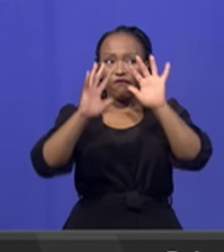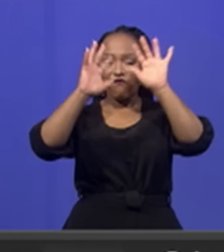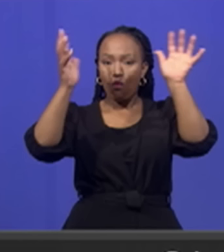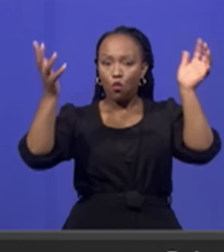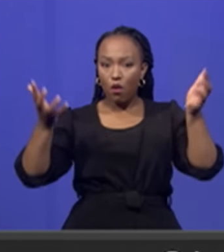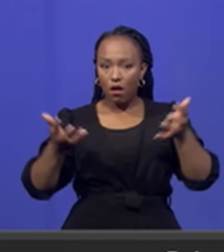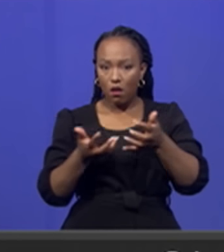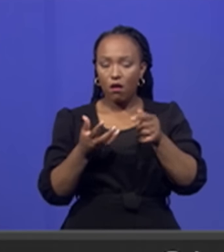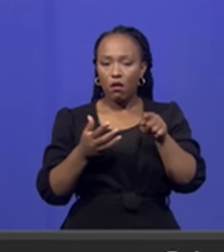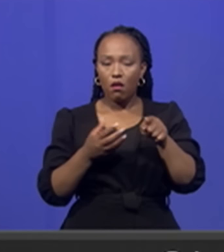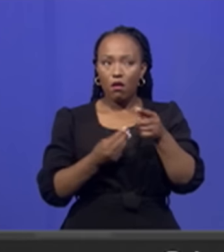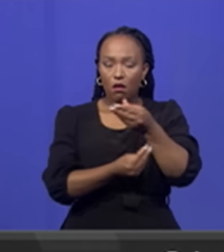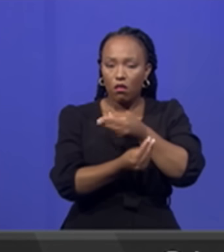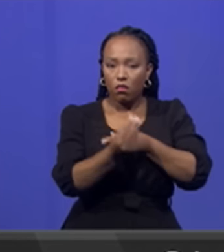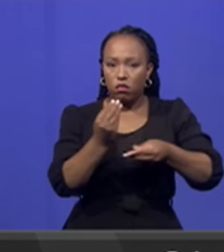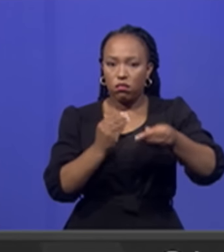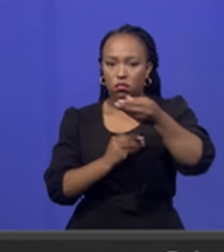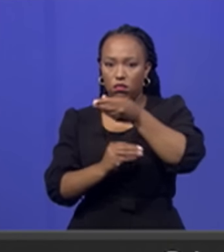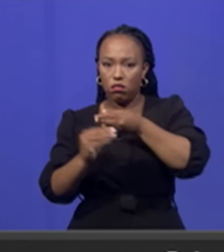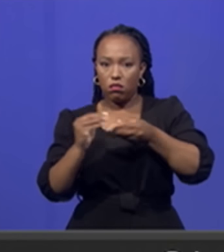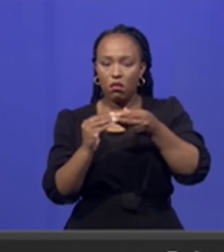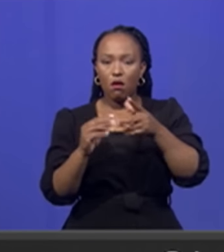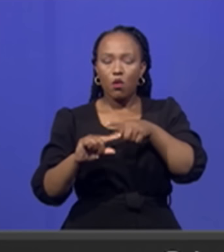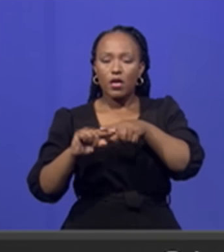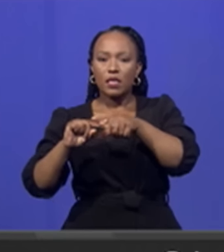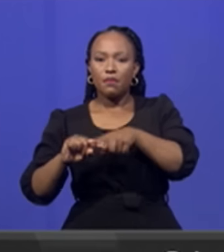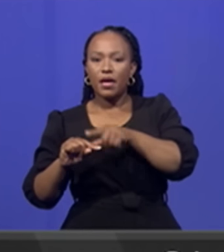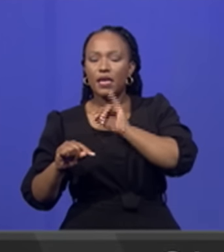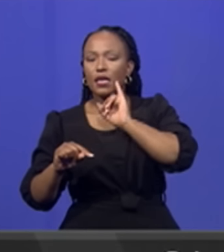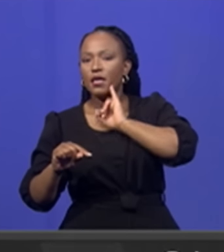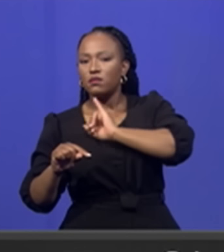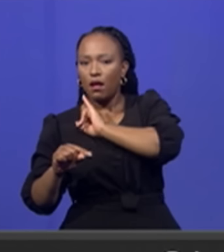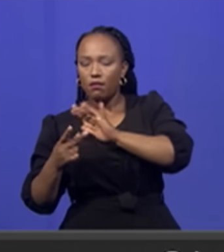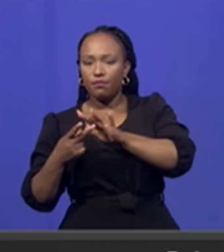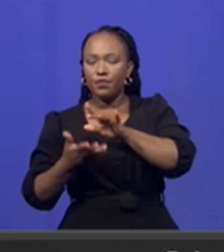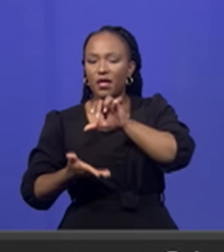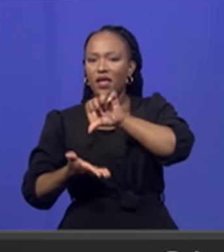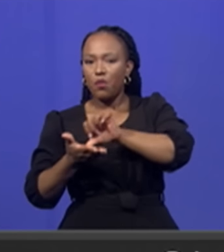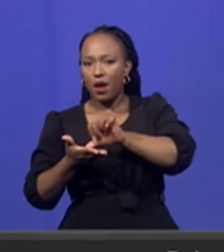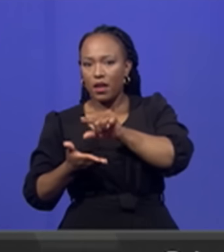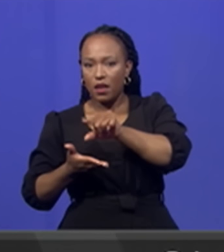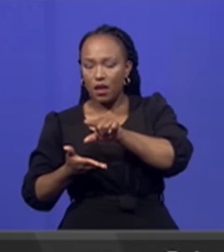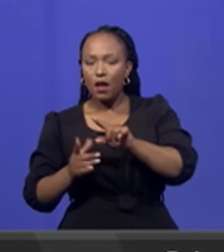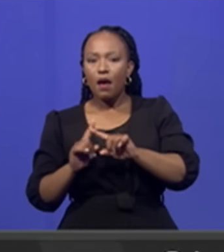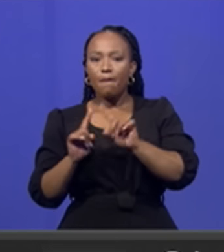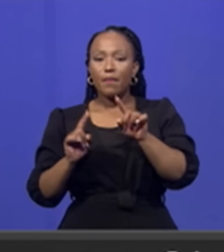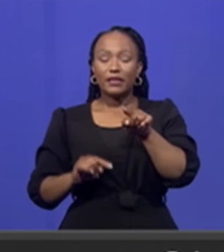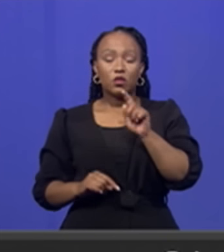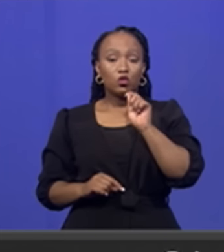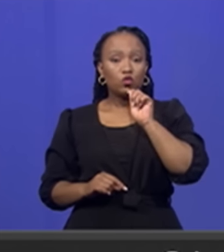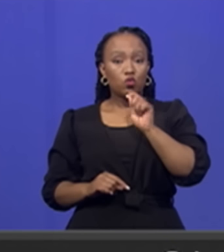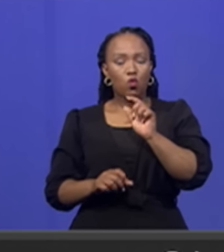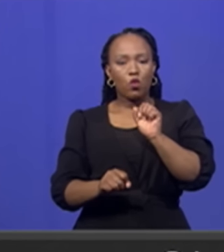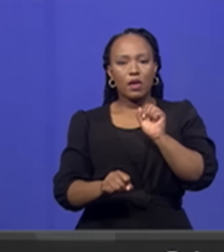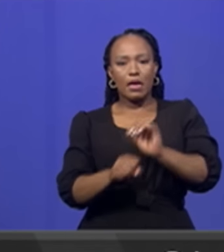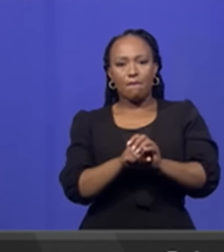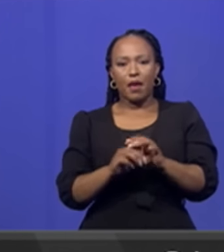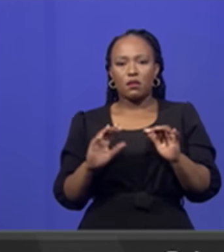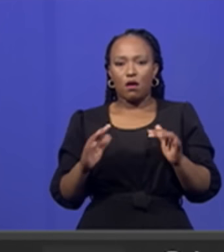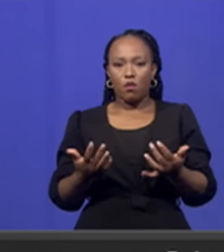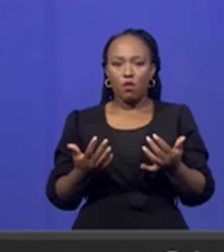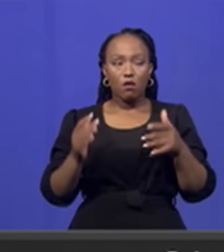that is dependent on Israel and Iran. But what is true is that, like the rest